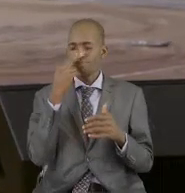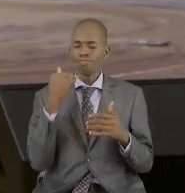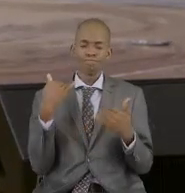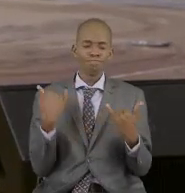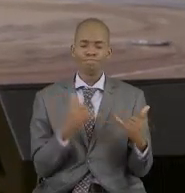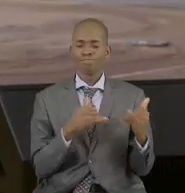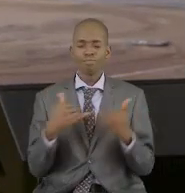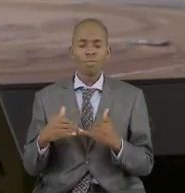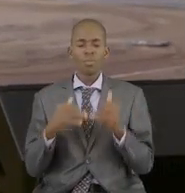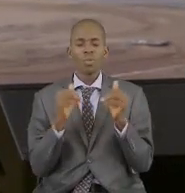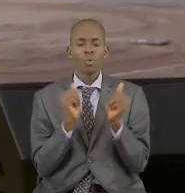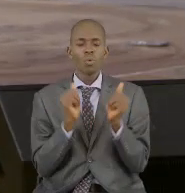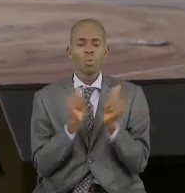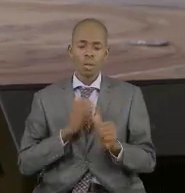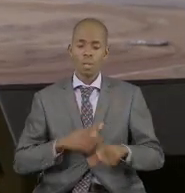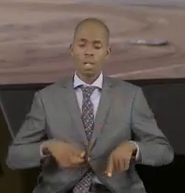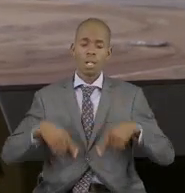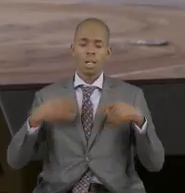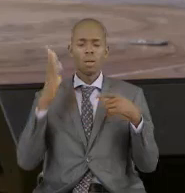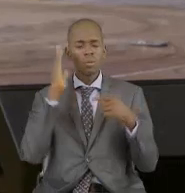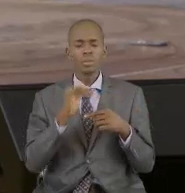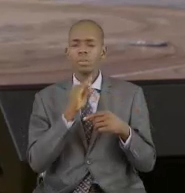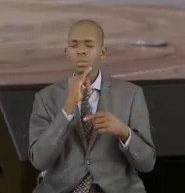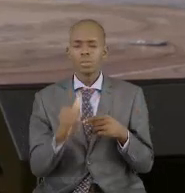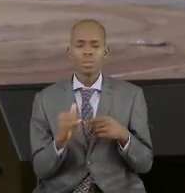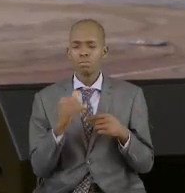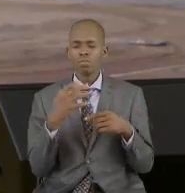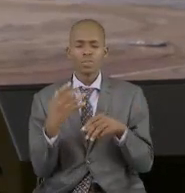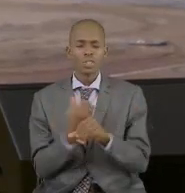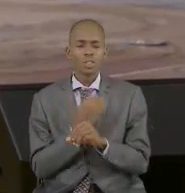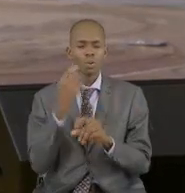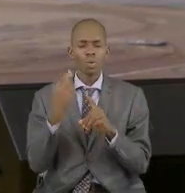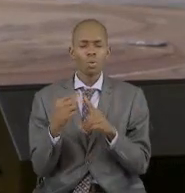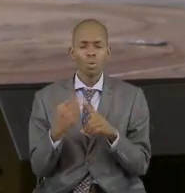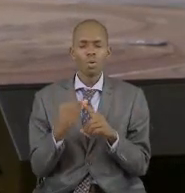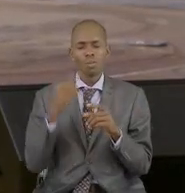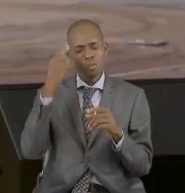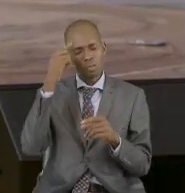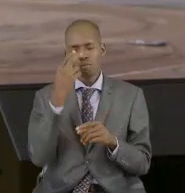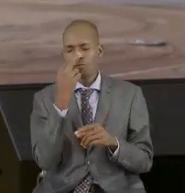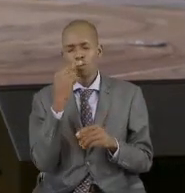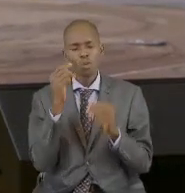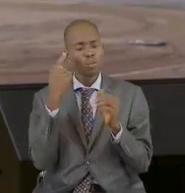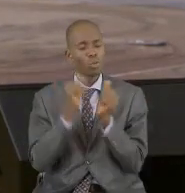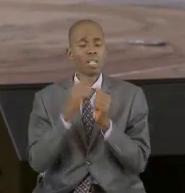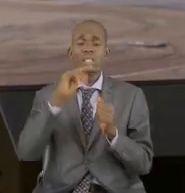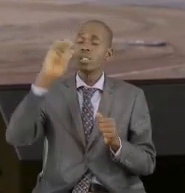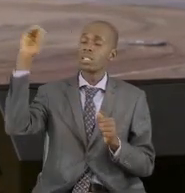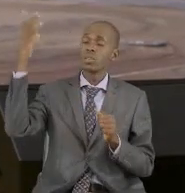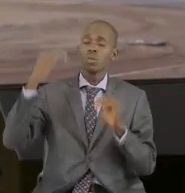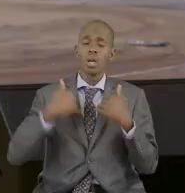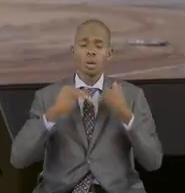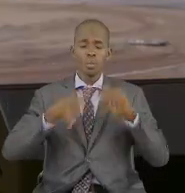gamble with eternity, and we'll not gamble with the grace that you have provided for everyone